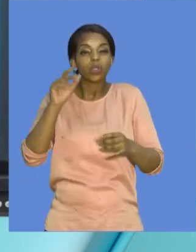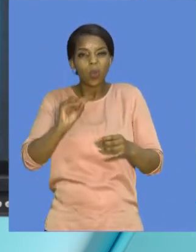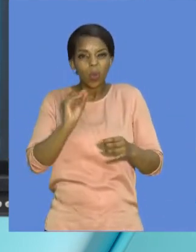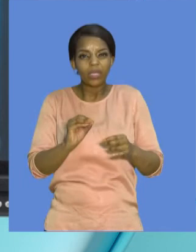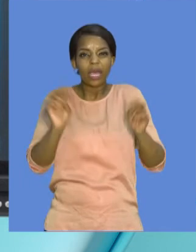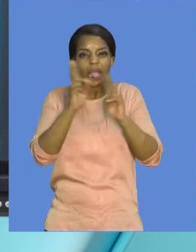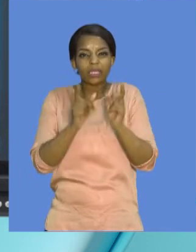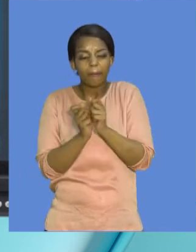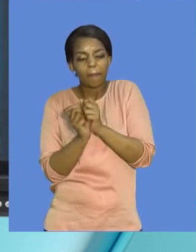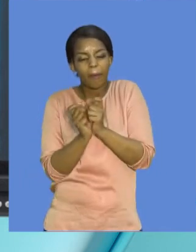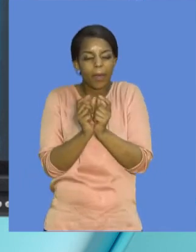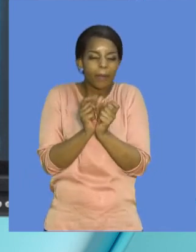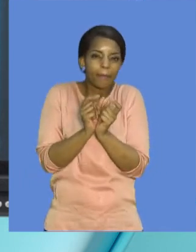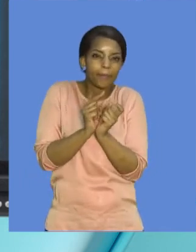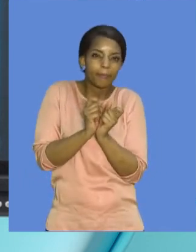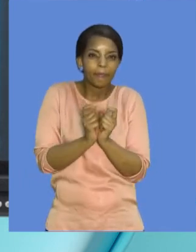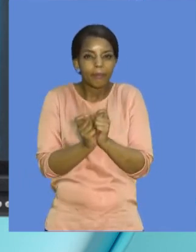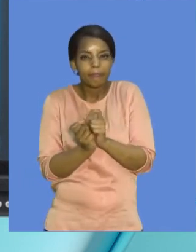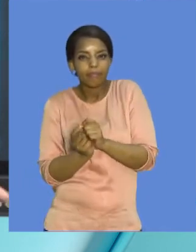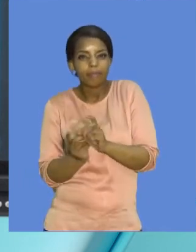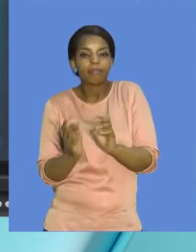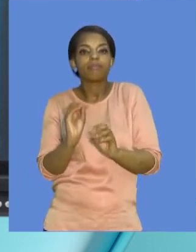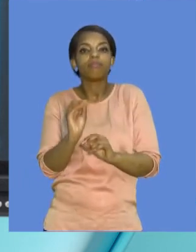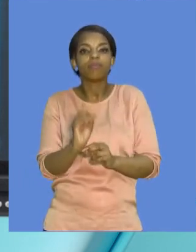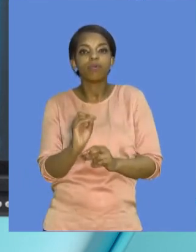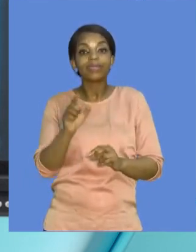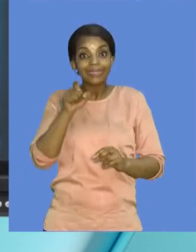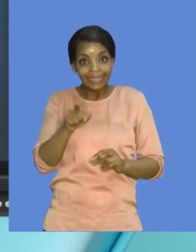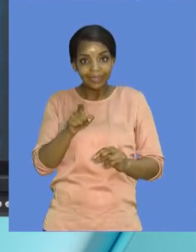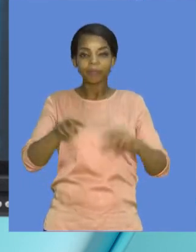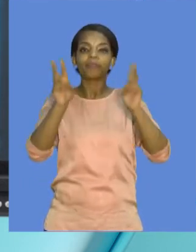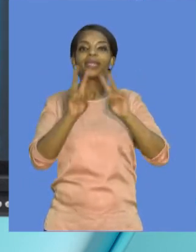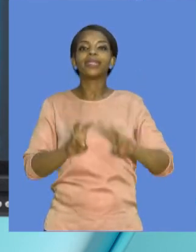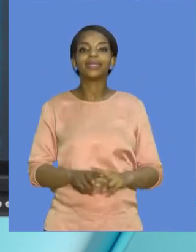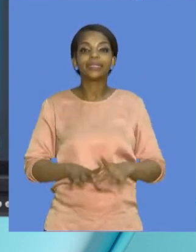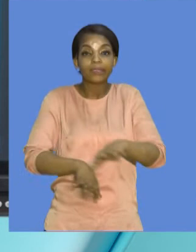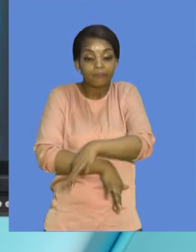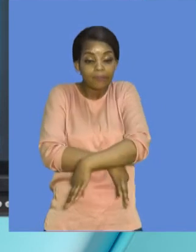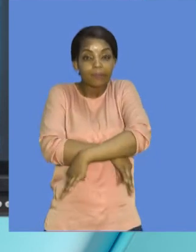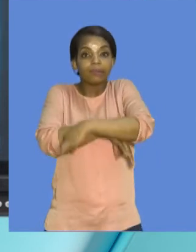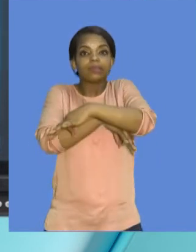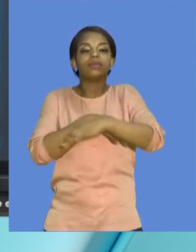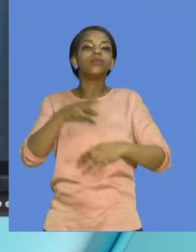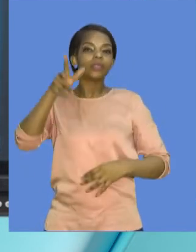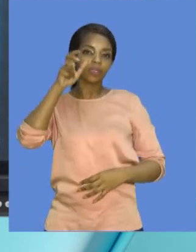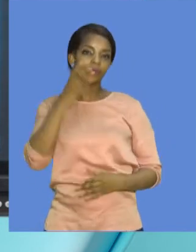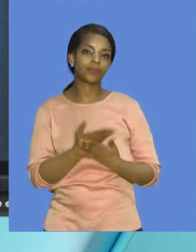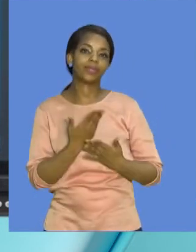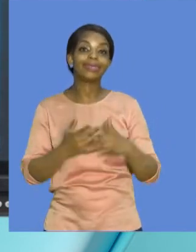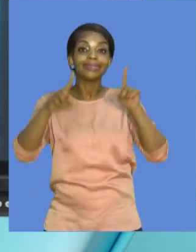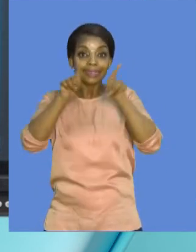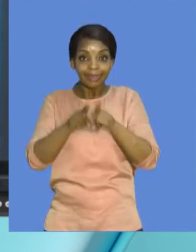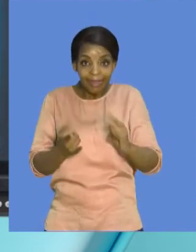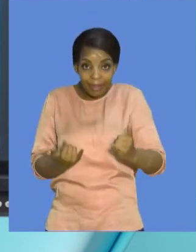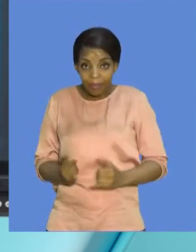observe some sound, some sparks. So that's static electricity. It's a perfect example of exactly what happens when